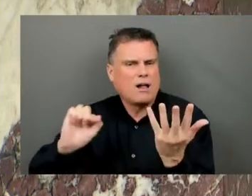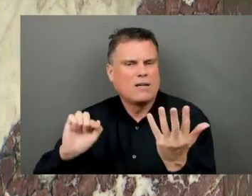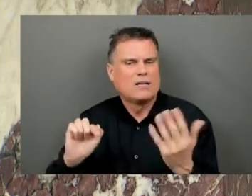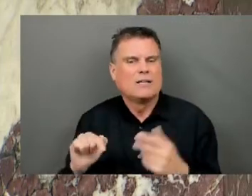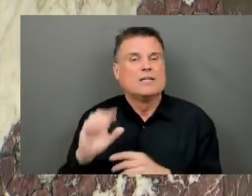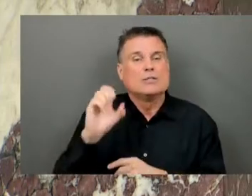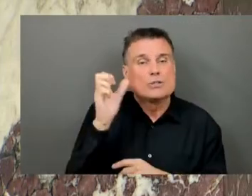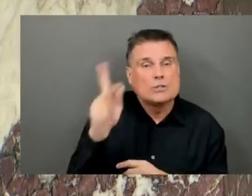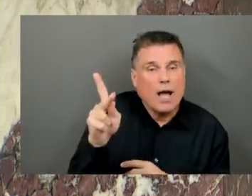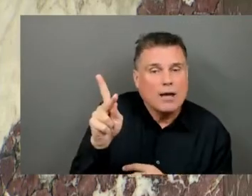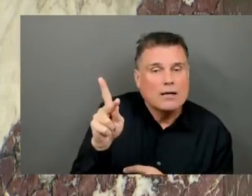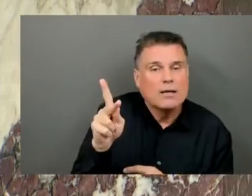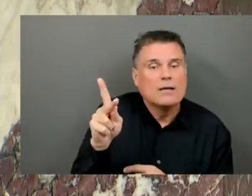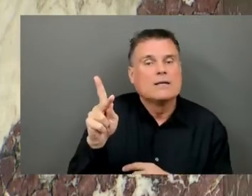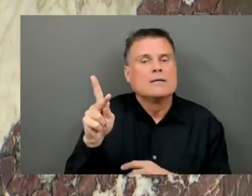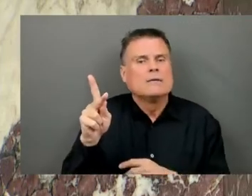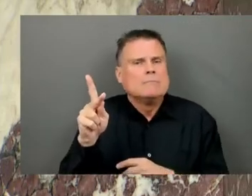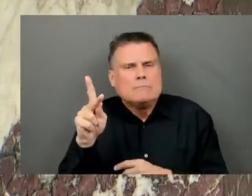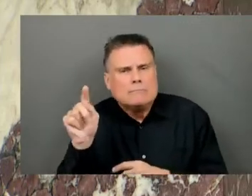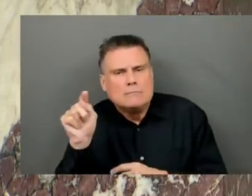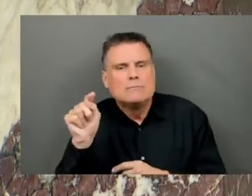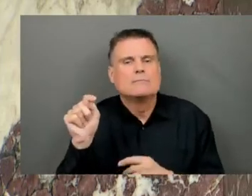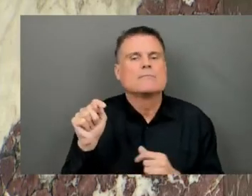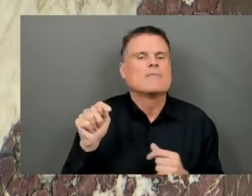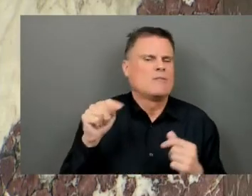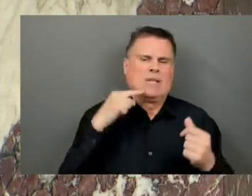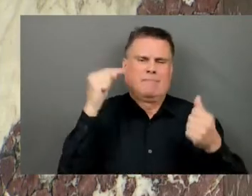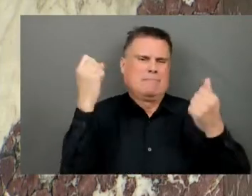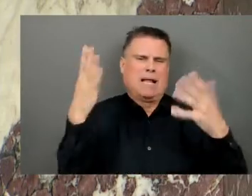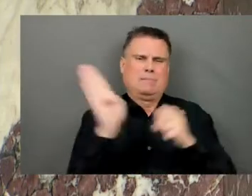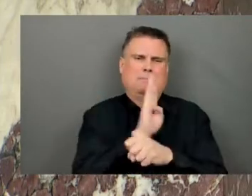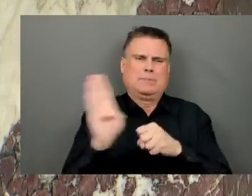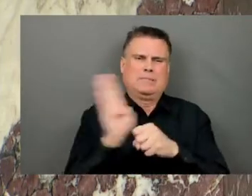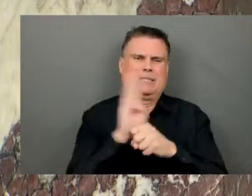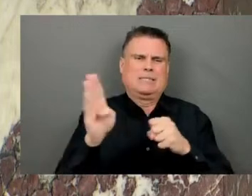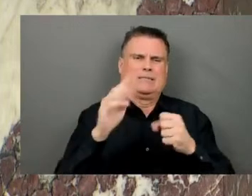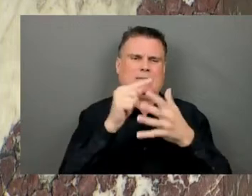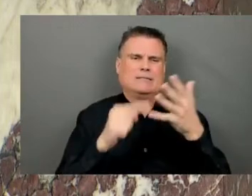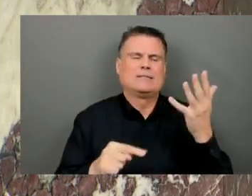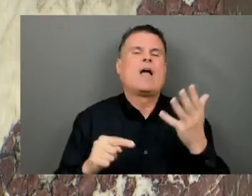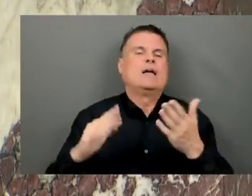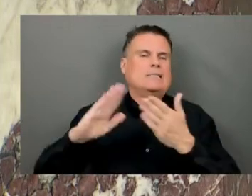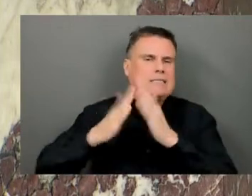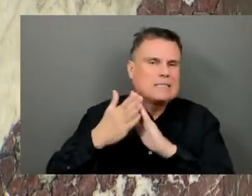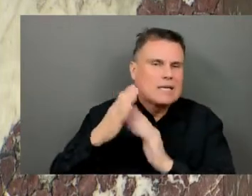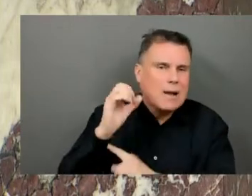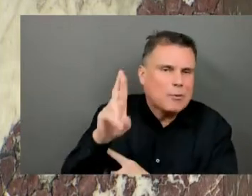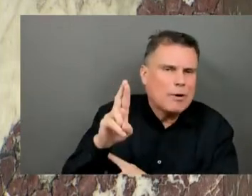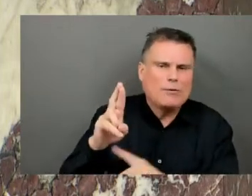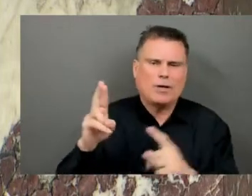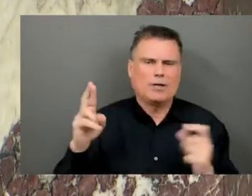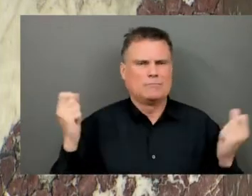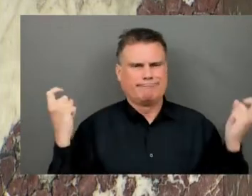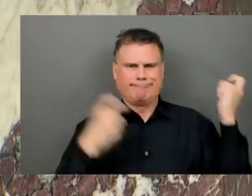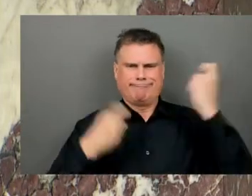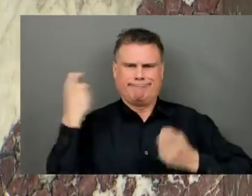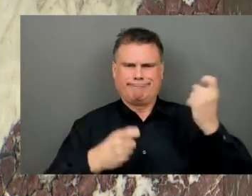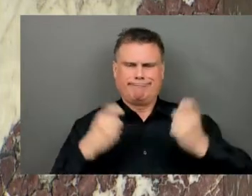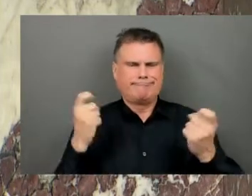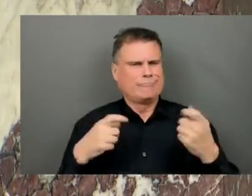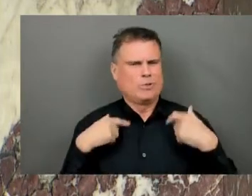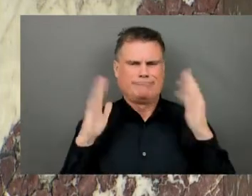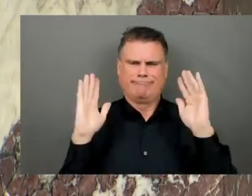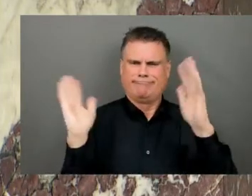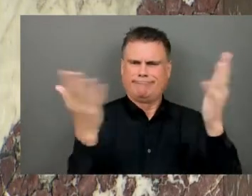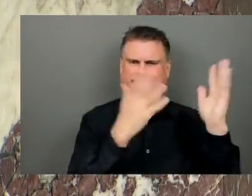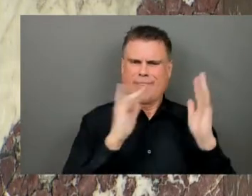to a lot of little faces. A big shout out to the Downtown Campbell River BIA Executive Director Jan Wade and co-chairs Heather Gordon